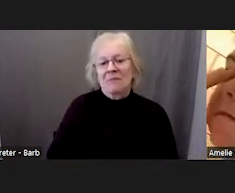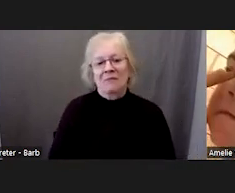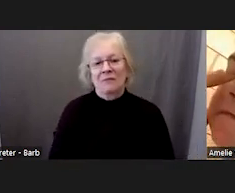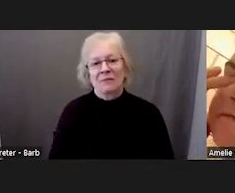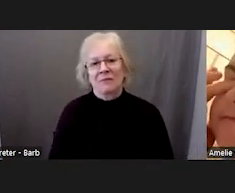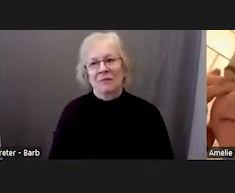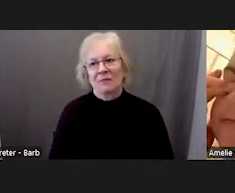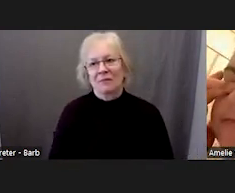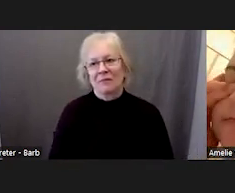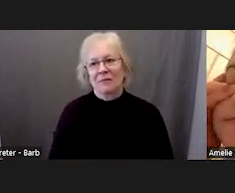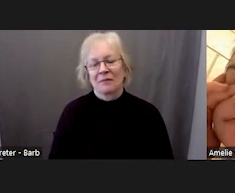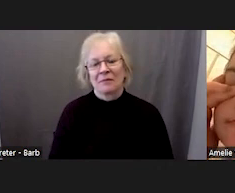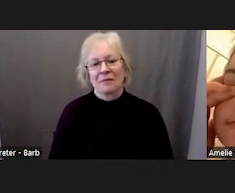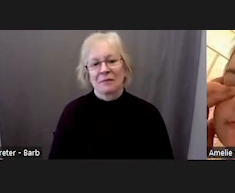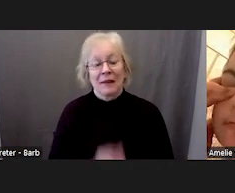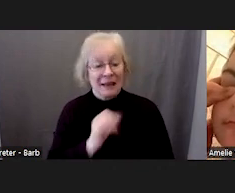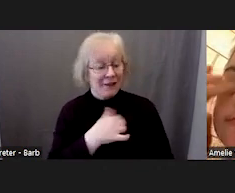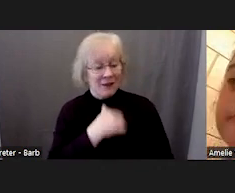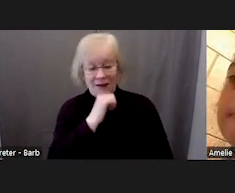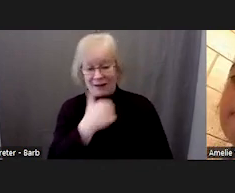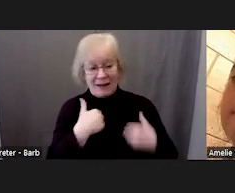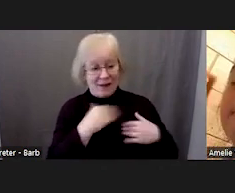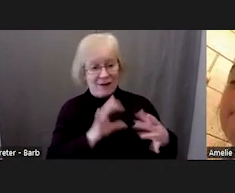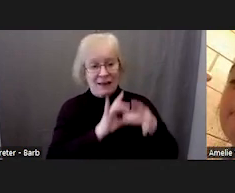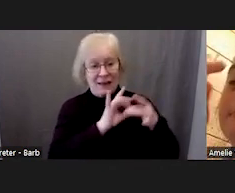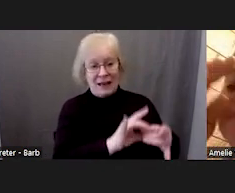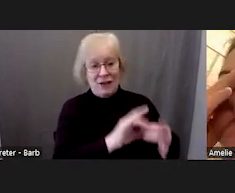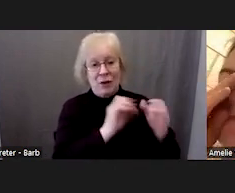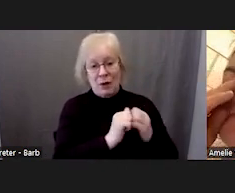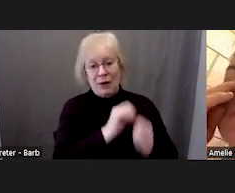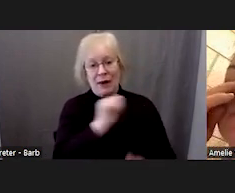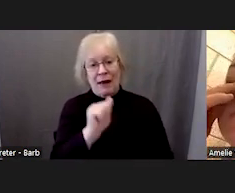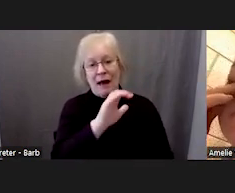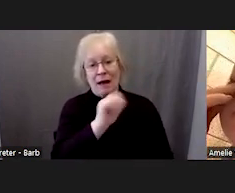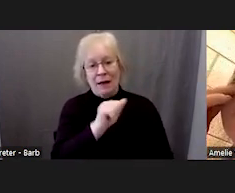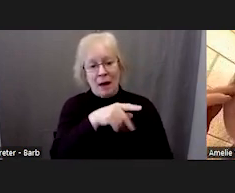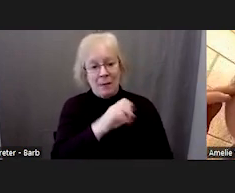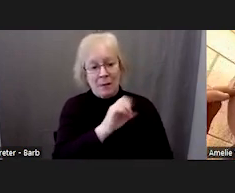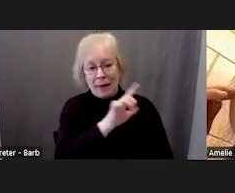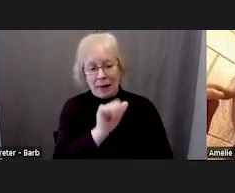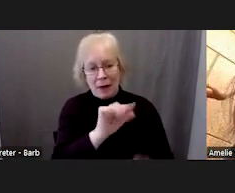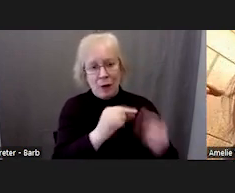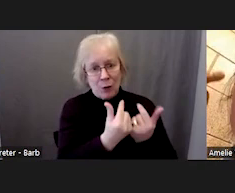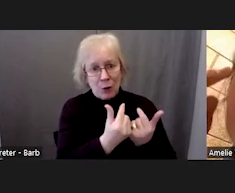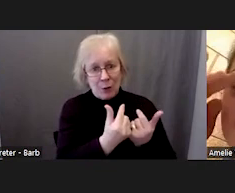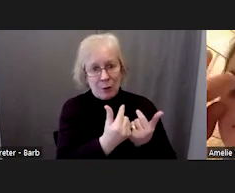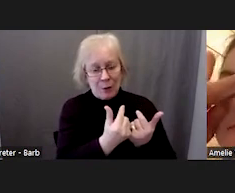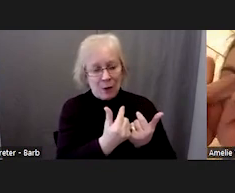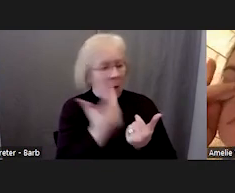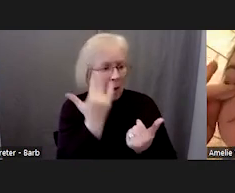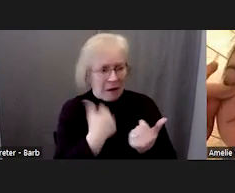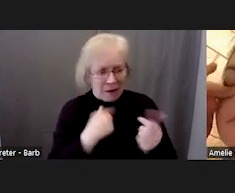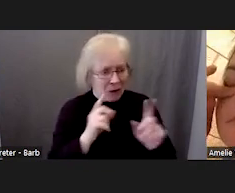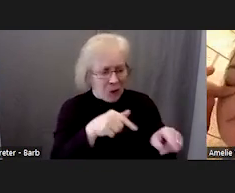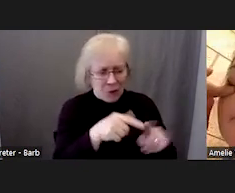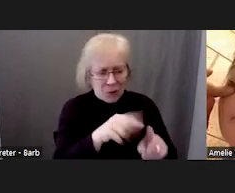If I didn't have this connection with an a cappella group, why would I go to Vanderbilt? Because Vanderbilt is the land of